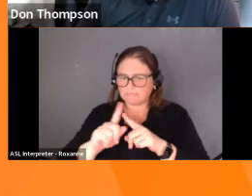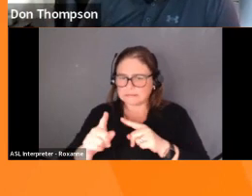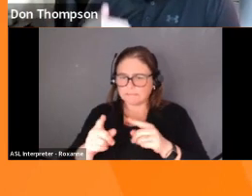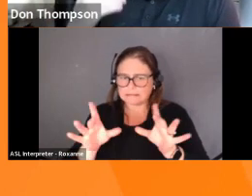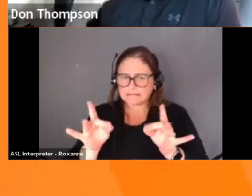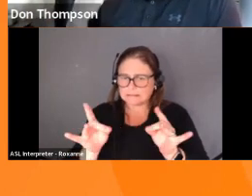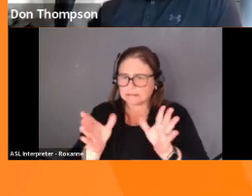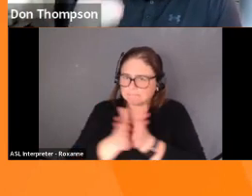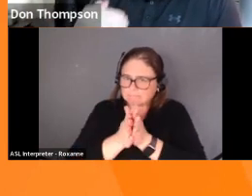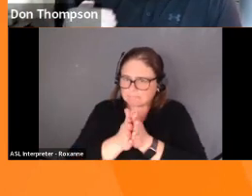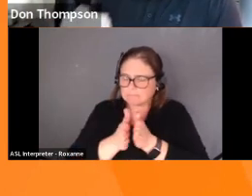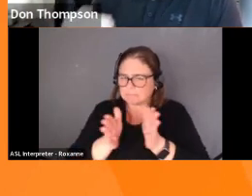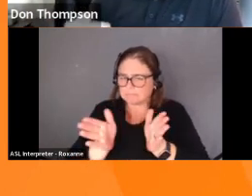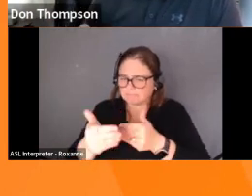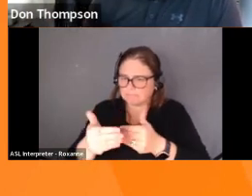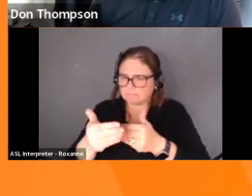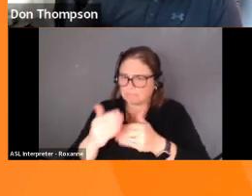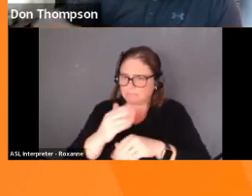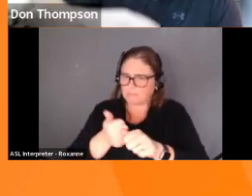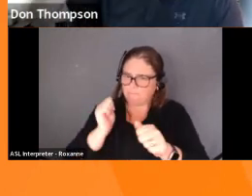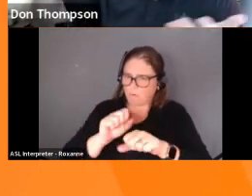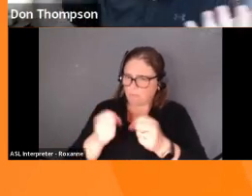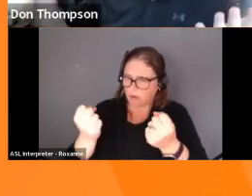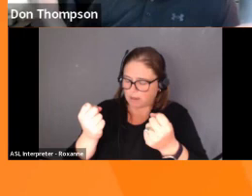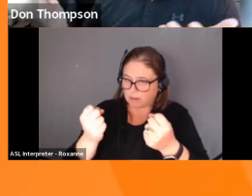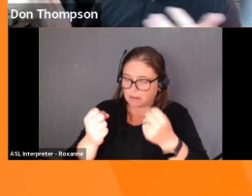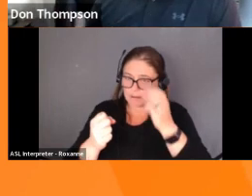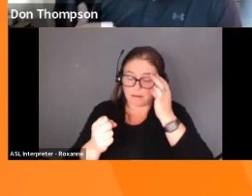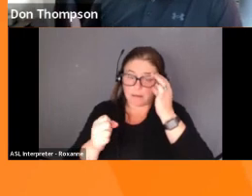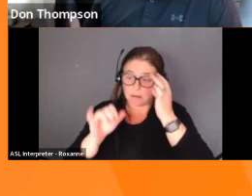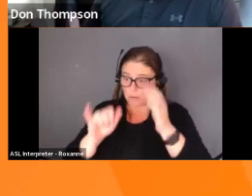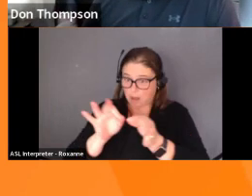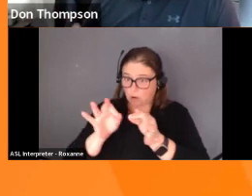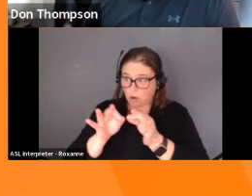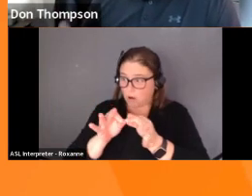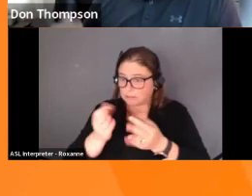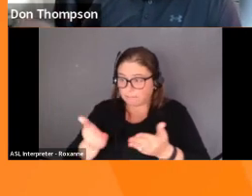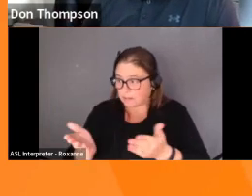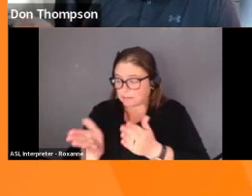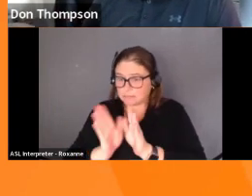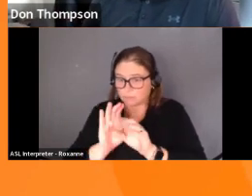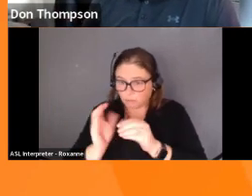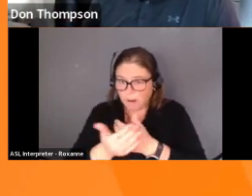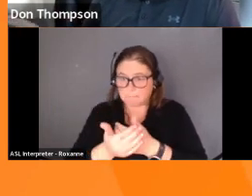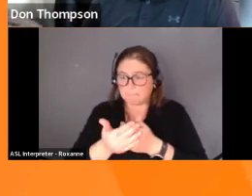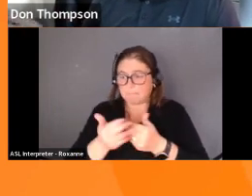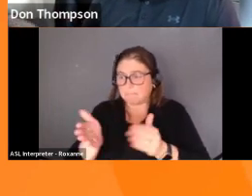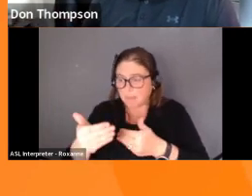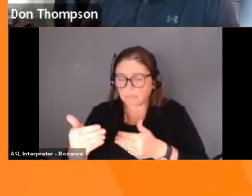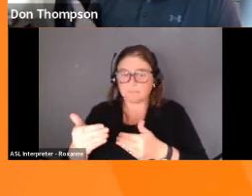break. So we have to add that cost to her overall model to make sure that she can still make money on the